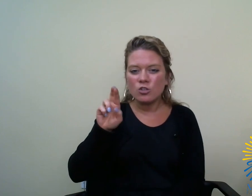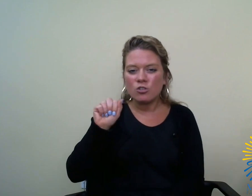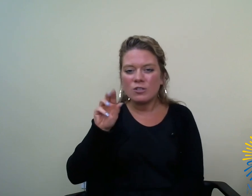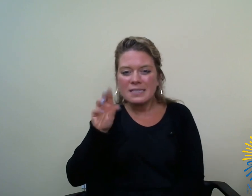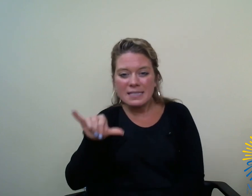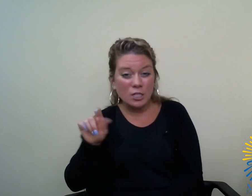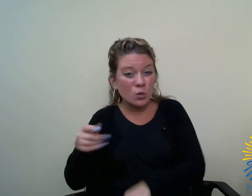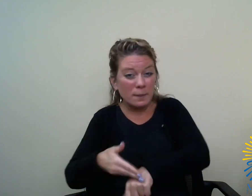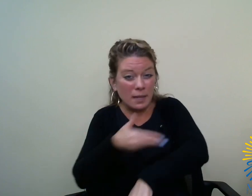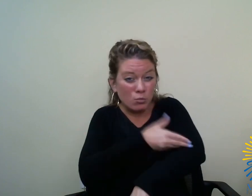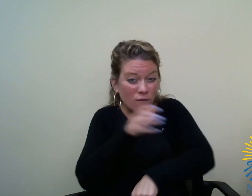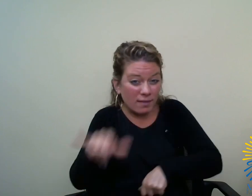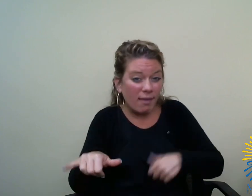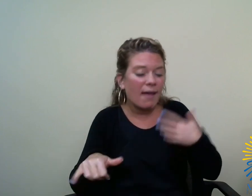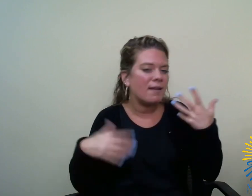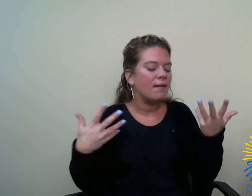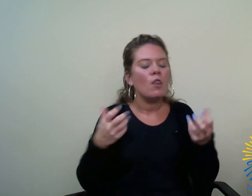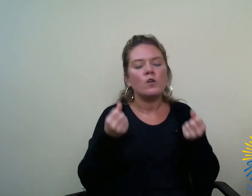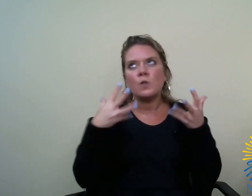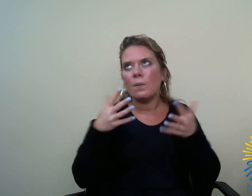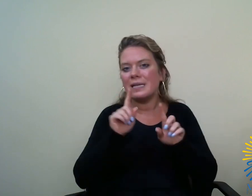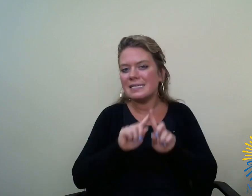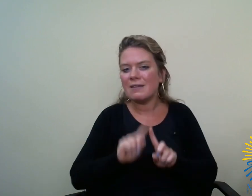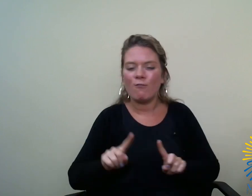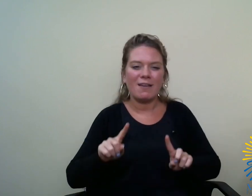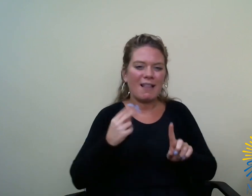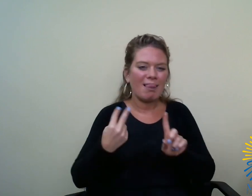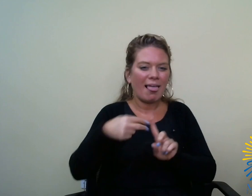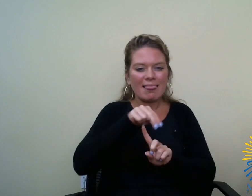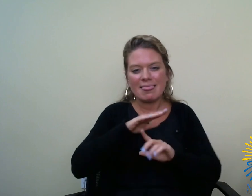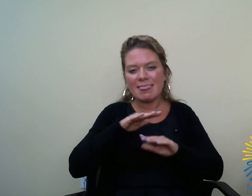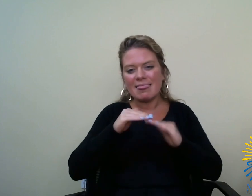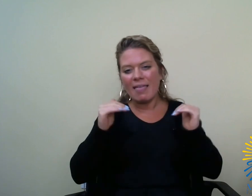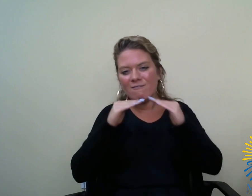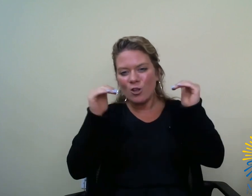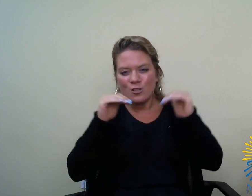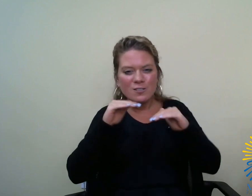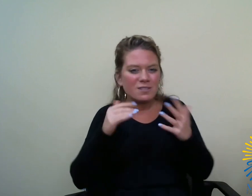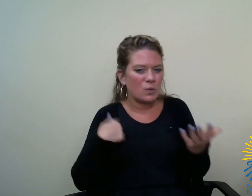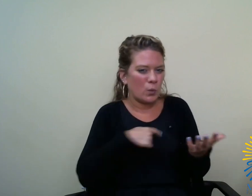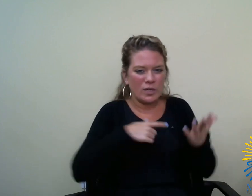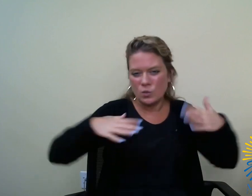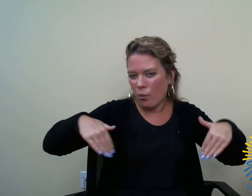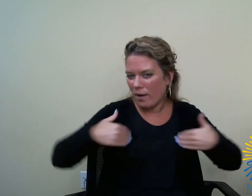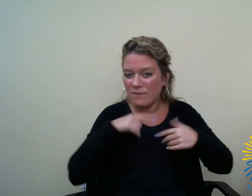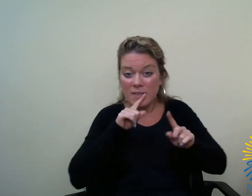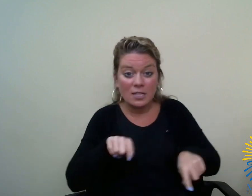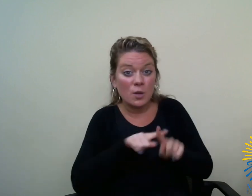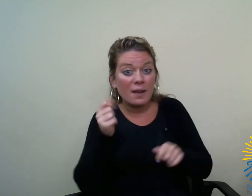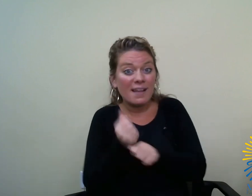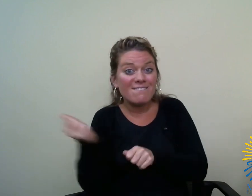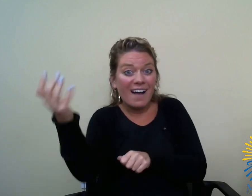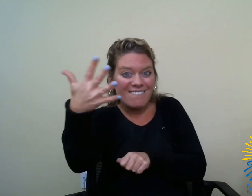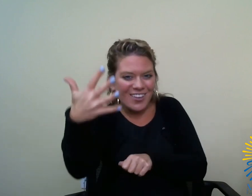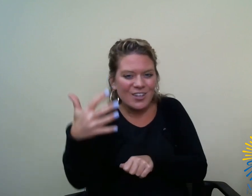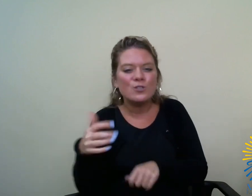so that misinformation is not such a problem? Like, there are so many different levels that I think right now we don't have the answer for, but in 5 years, sociologists are going to have